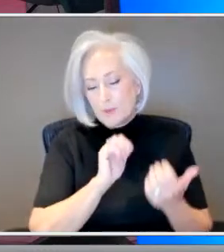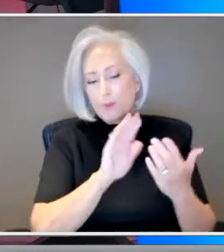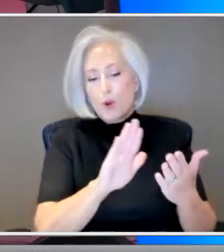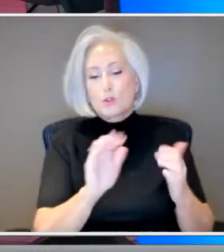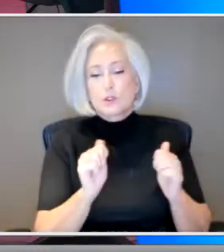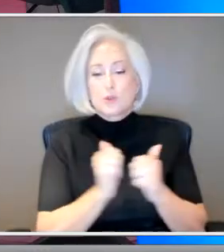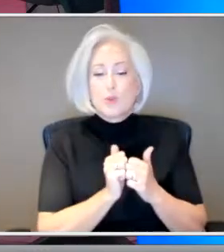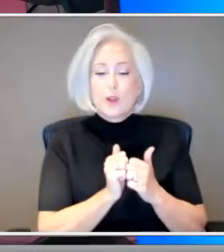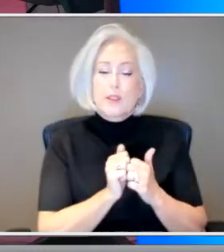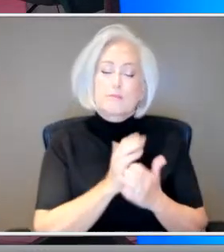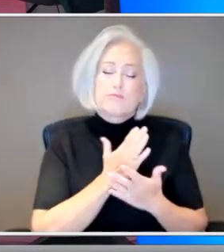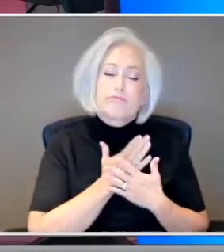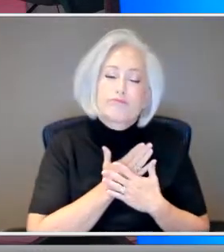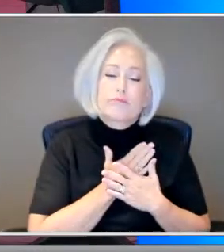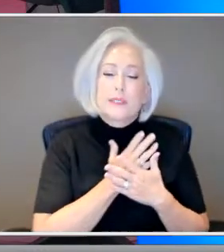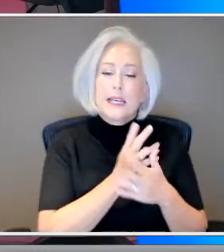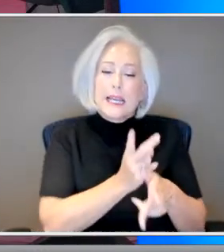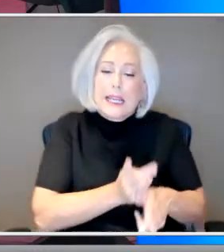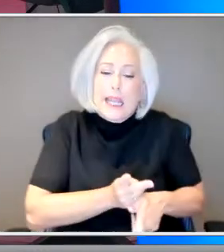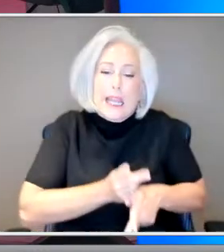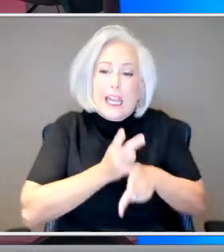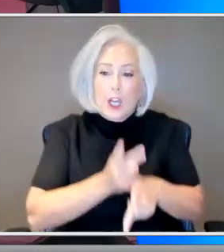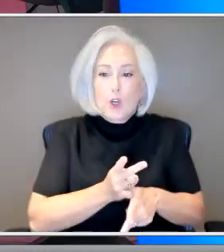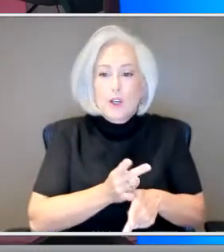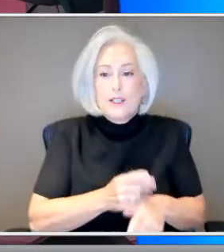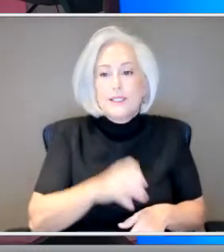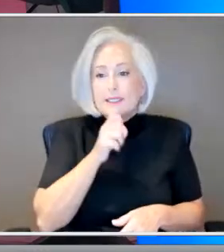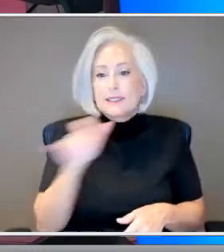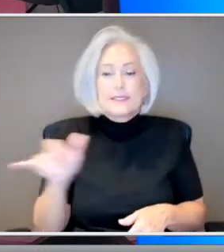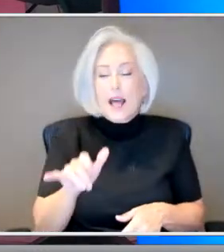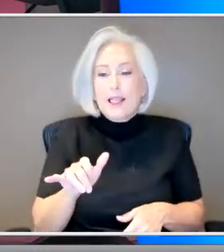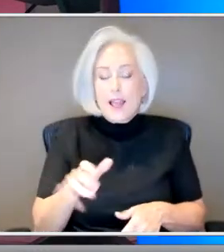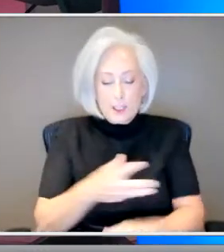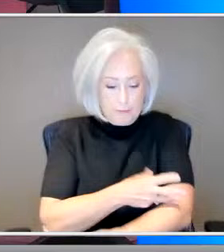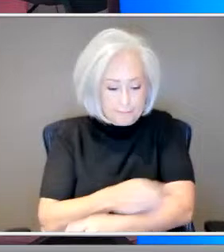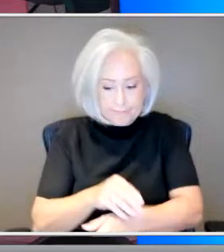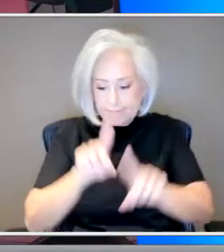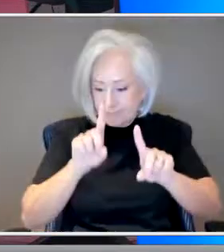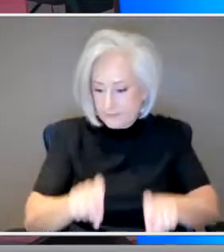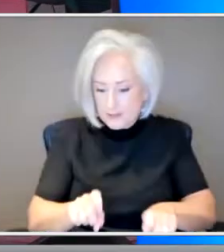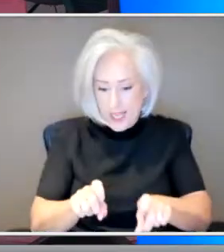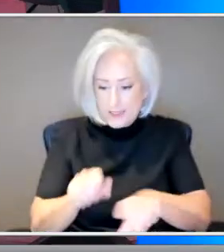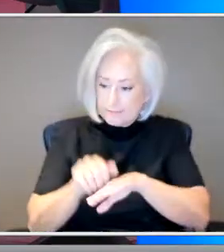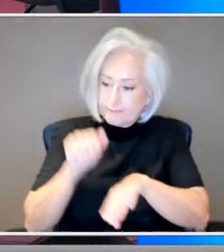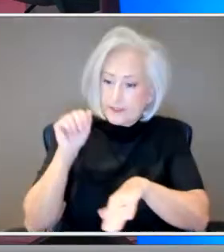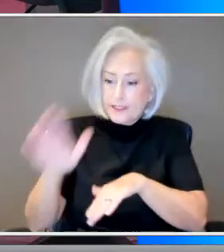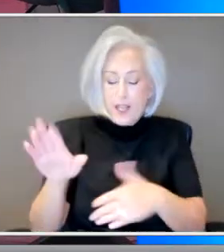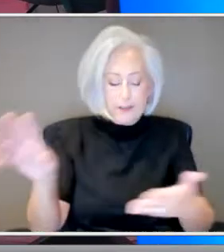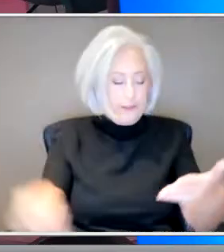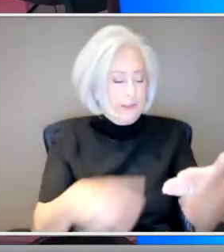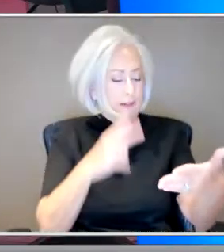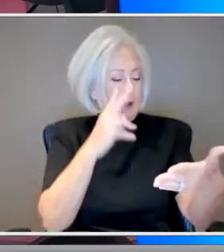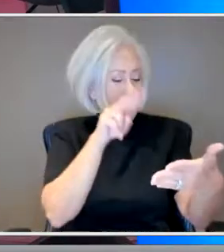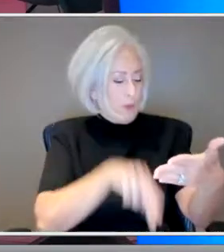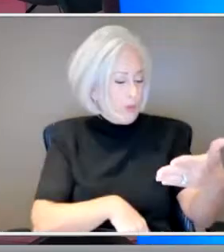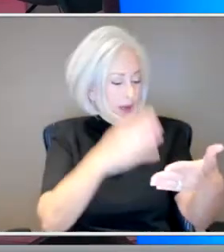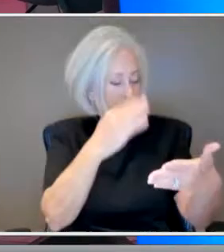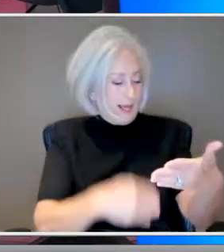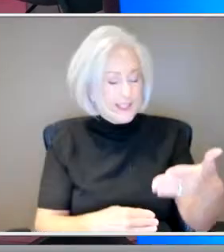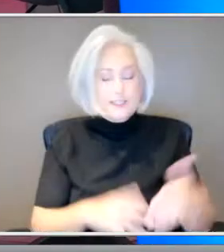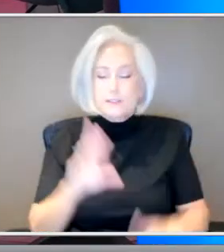not like you take a genetic test in the mail and then you just get this list back and you send them off. You're having really